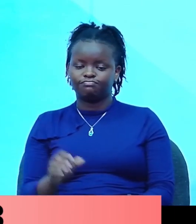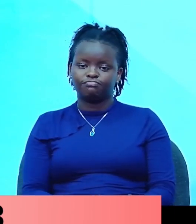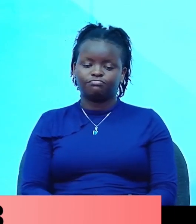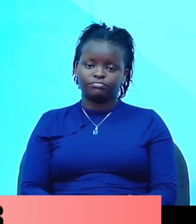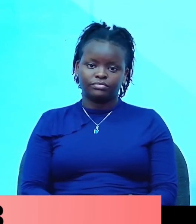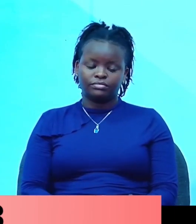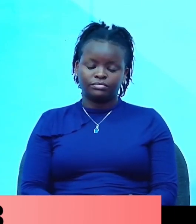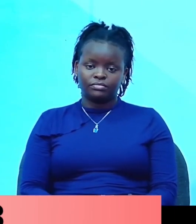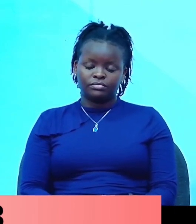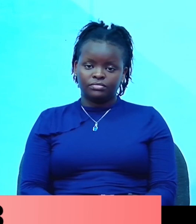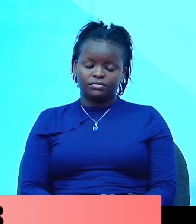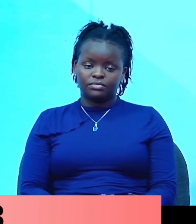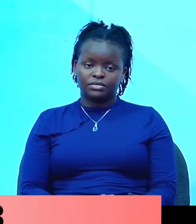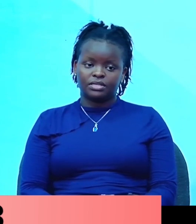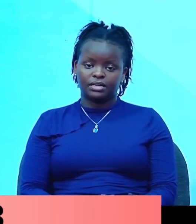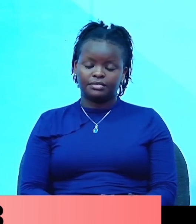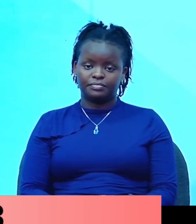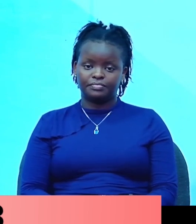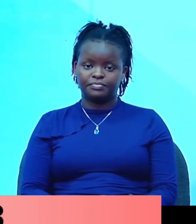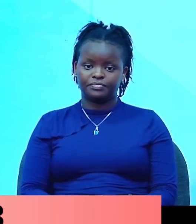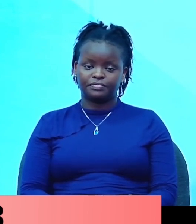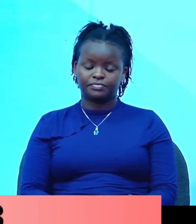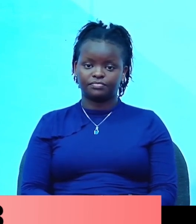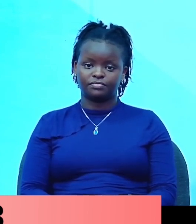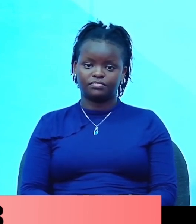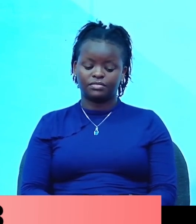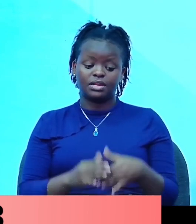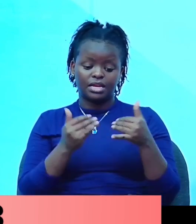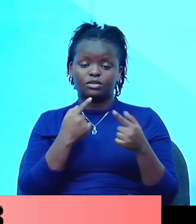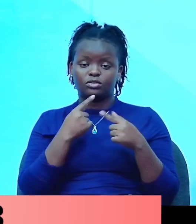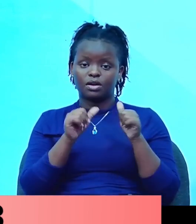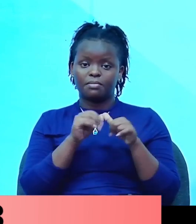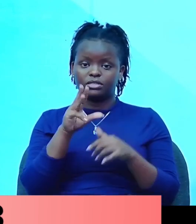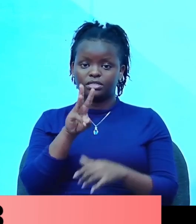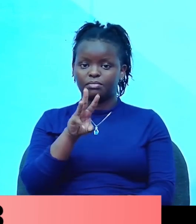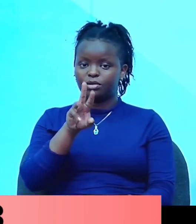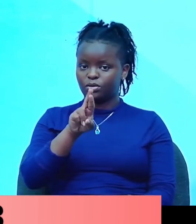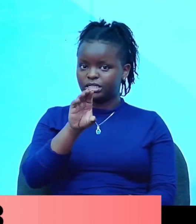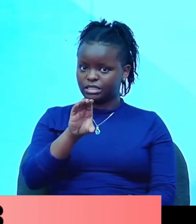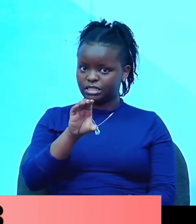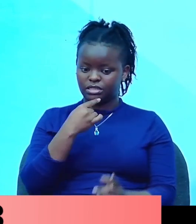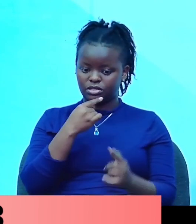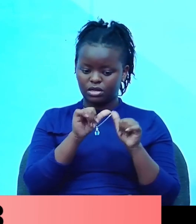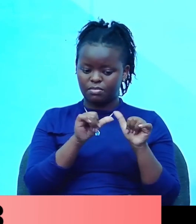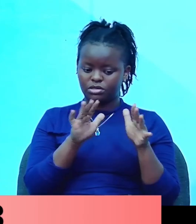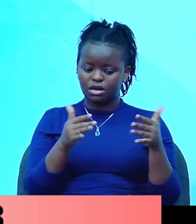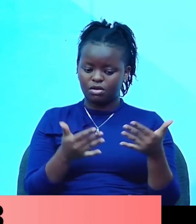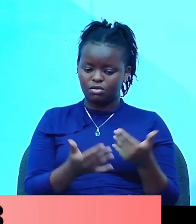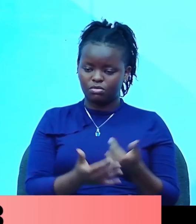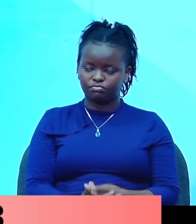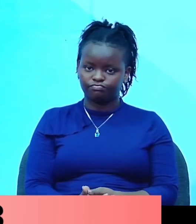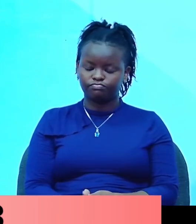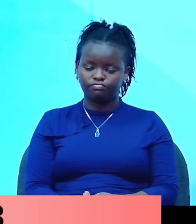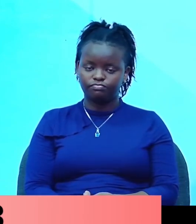to WRC, right? And we were speaking about this off air when we were talking about how essentially